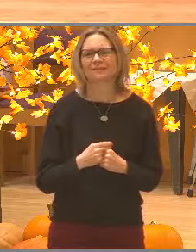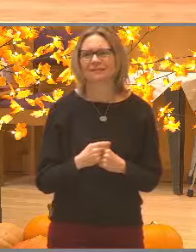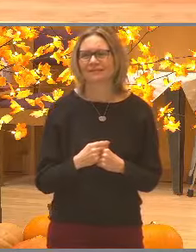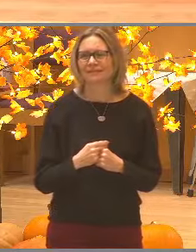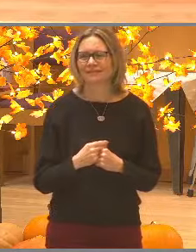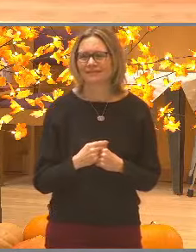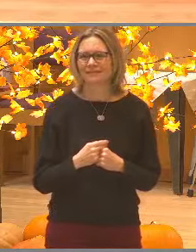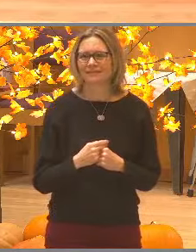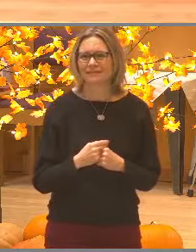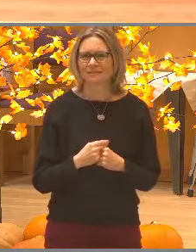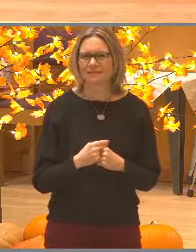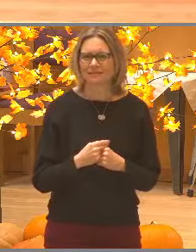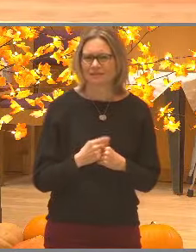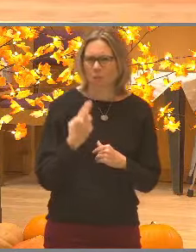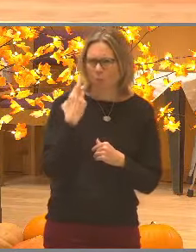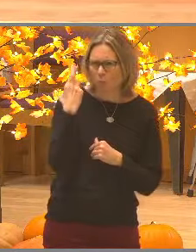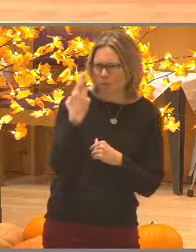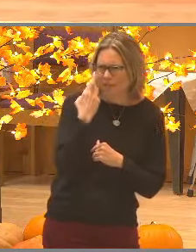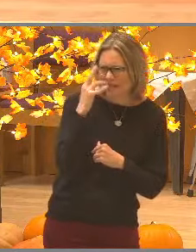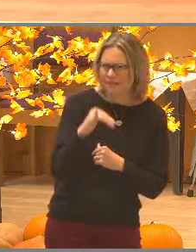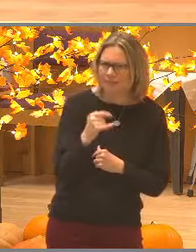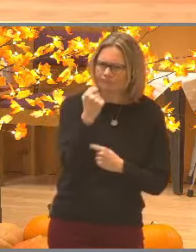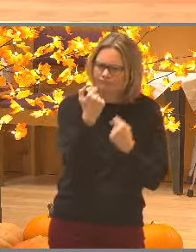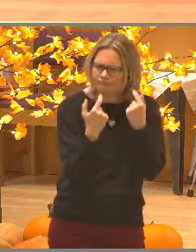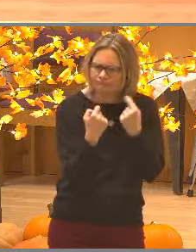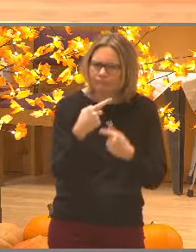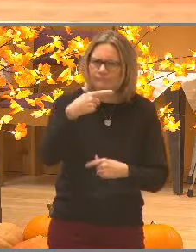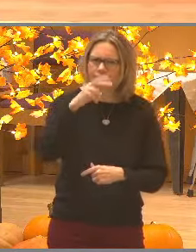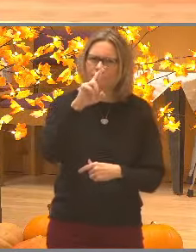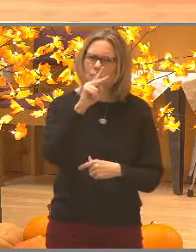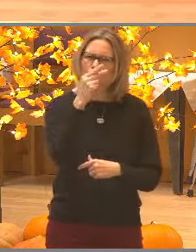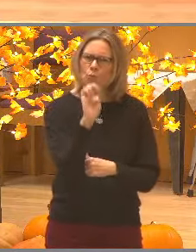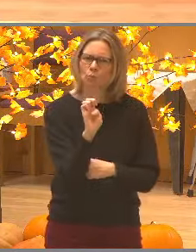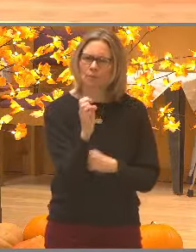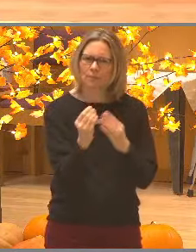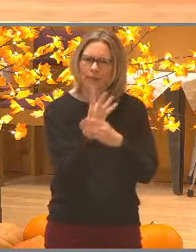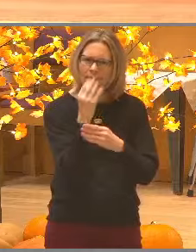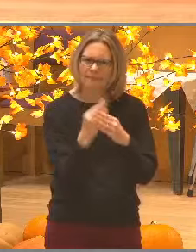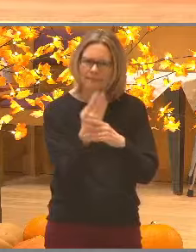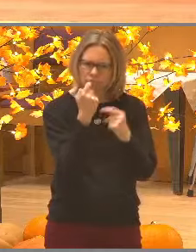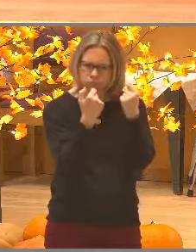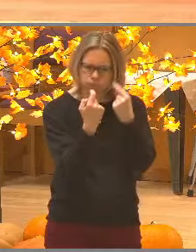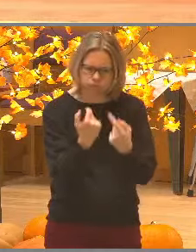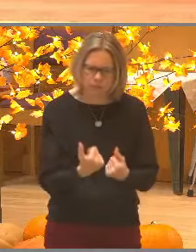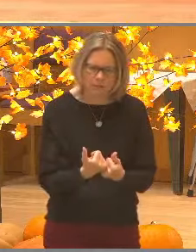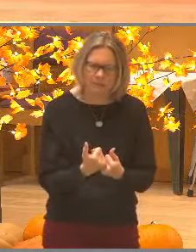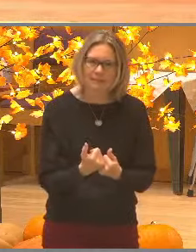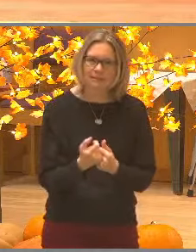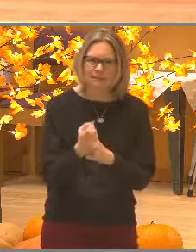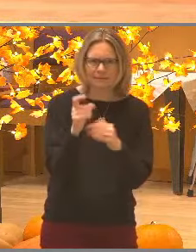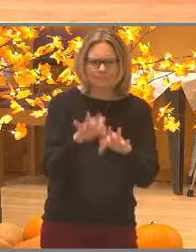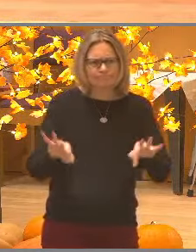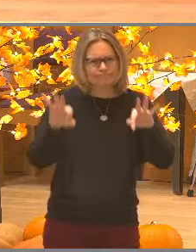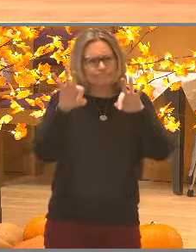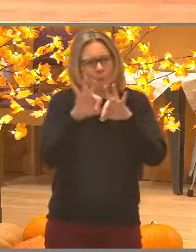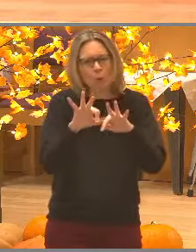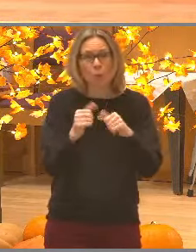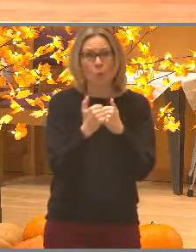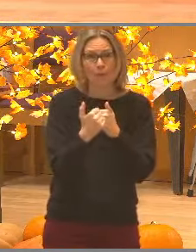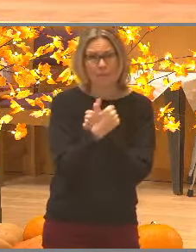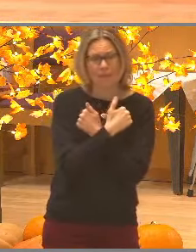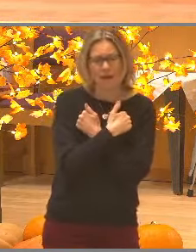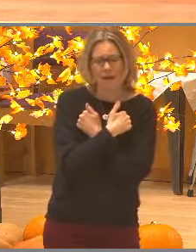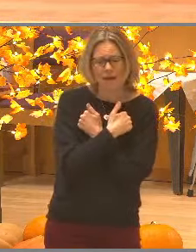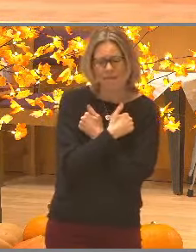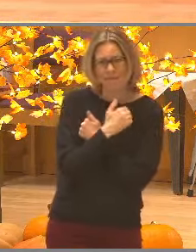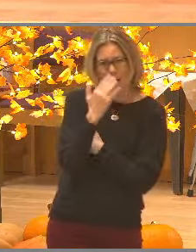I realize that the pruning is necessary. And it's done with love because we want that